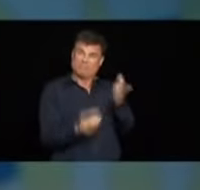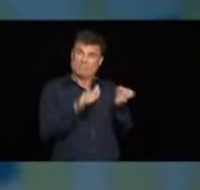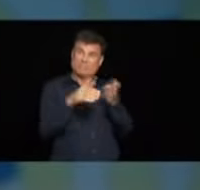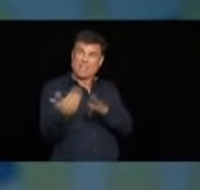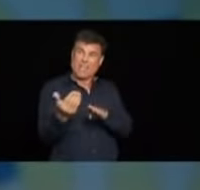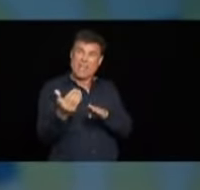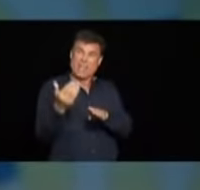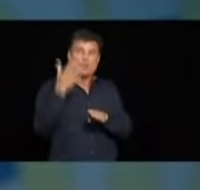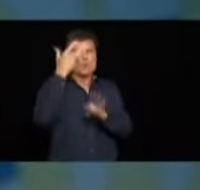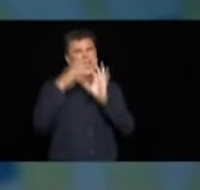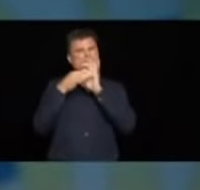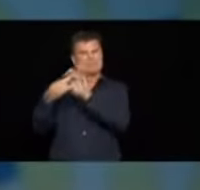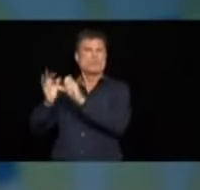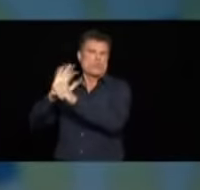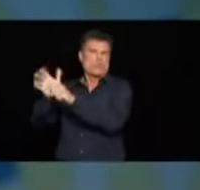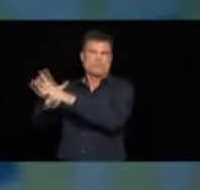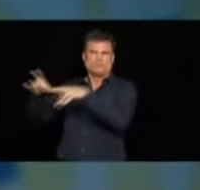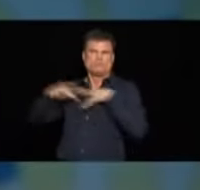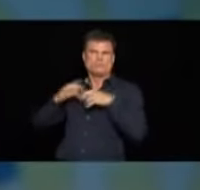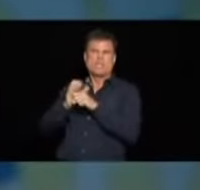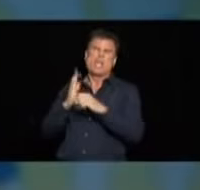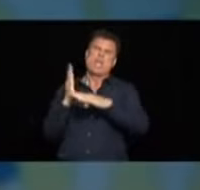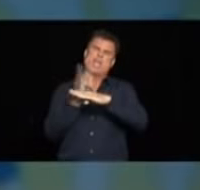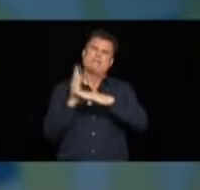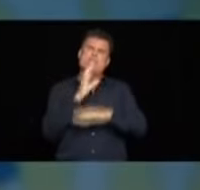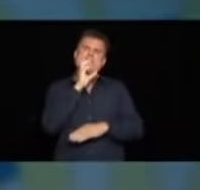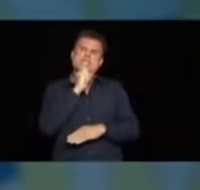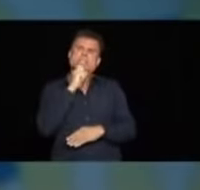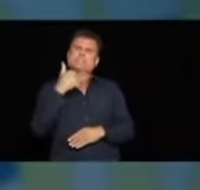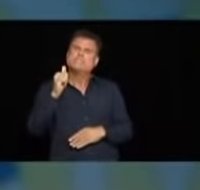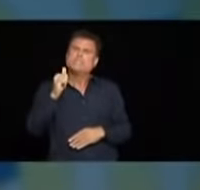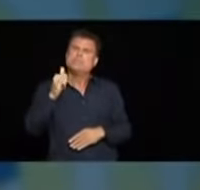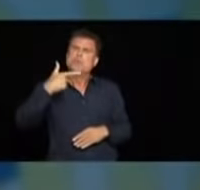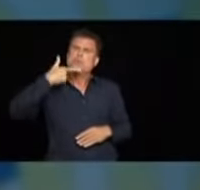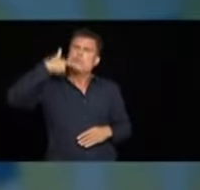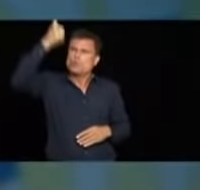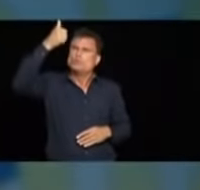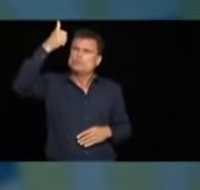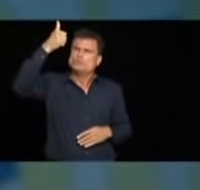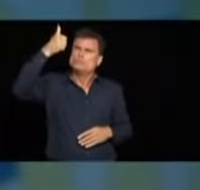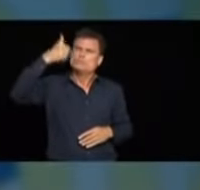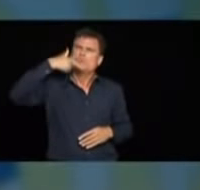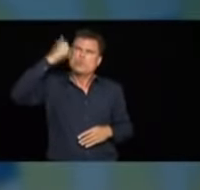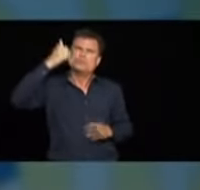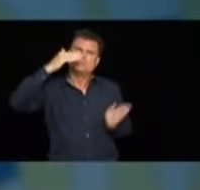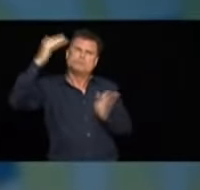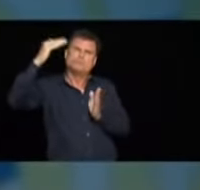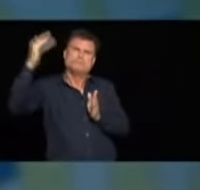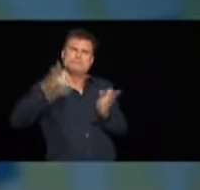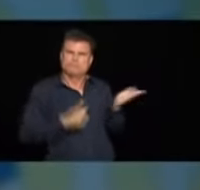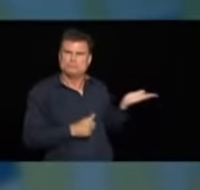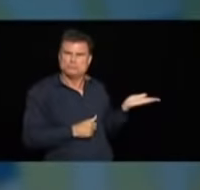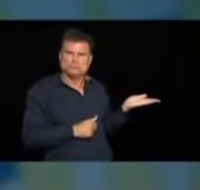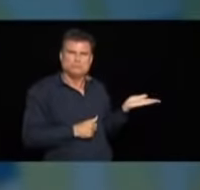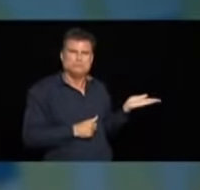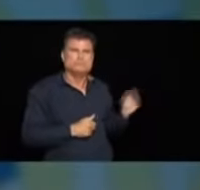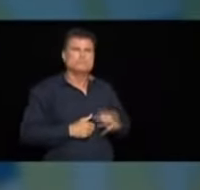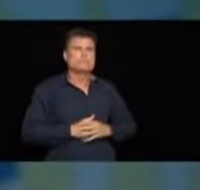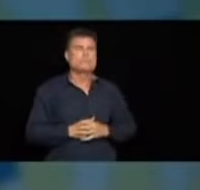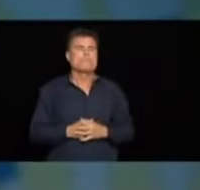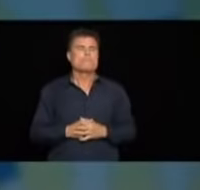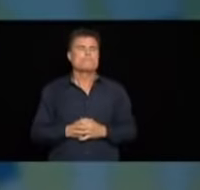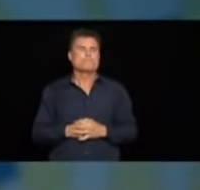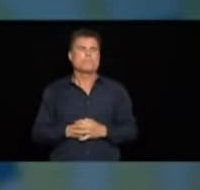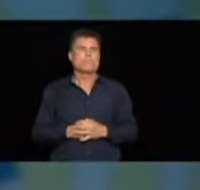reflecting that this virus is most lethal to our elders and seniors. In addition, we've had